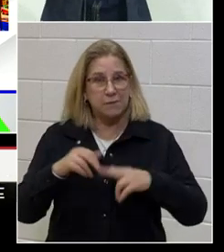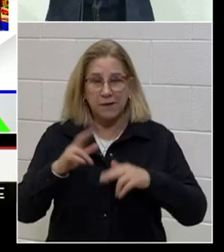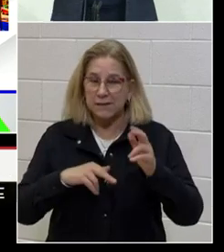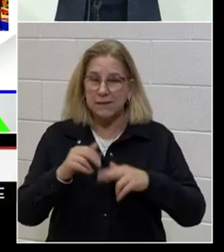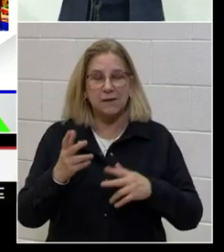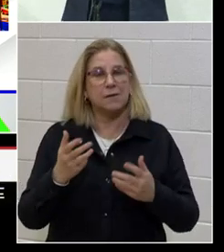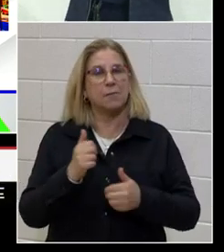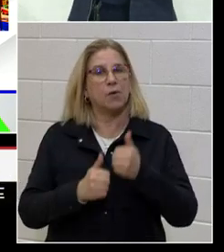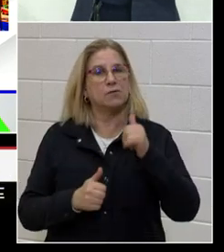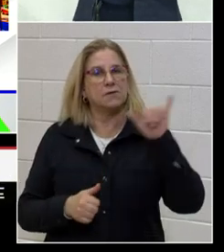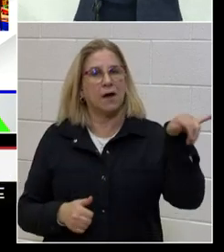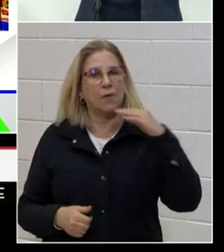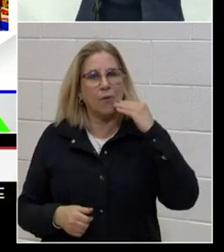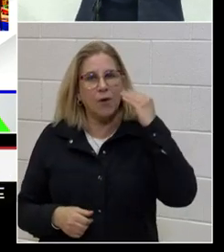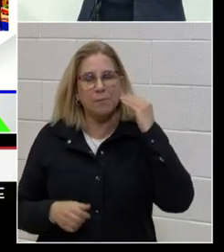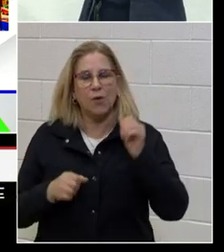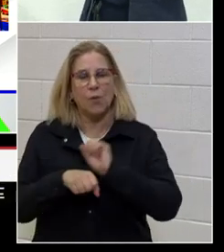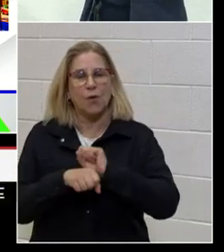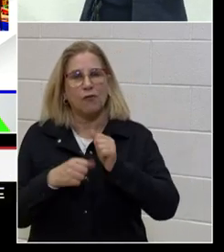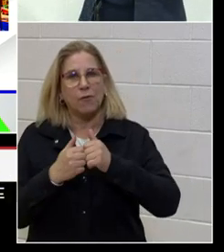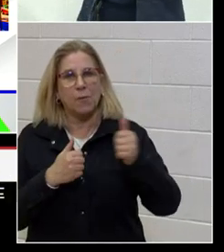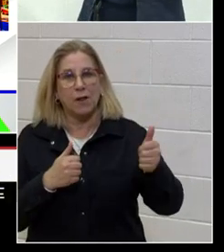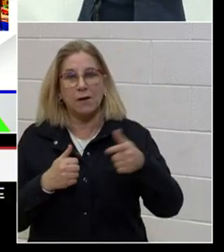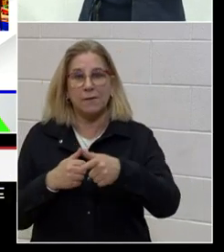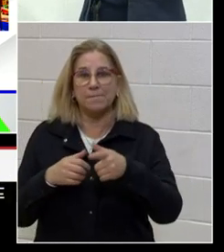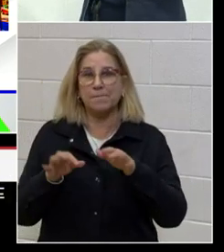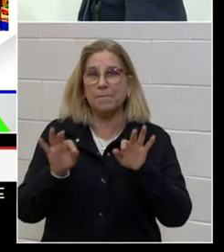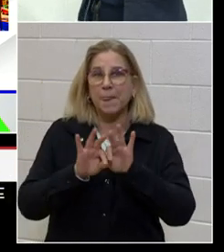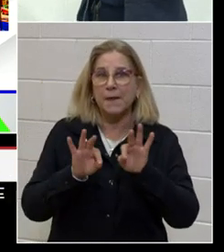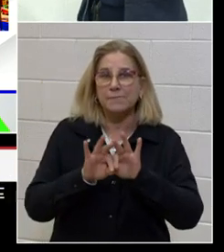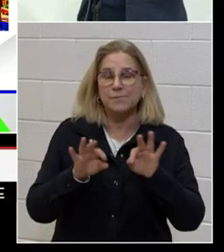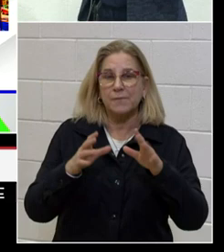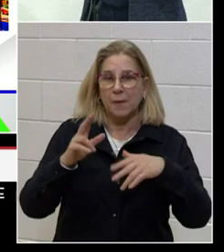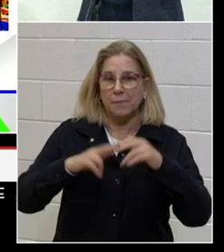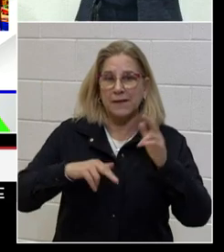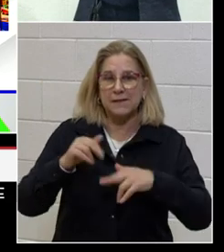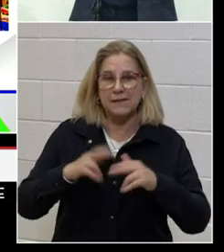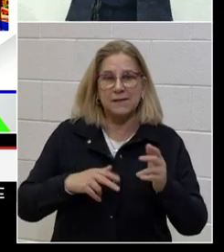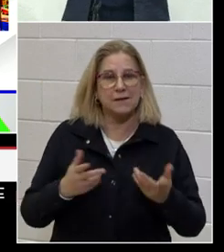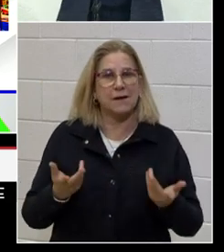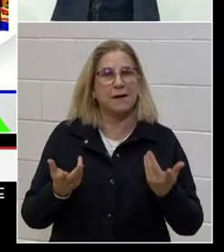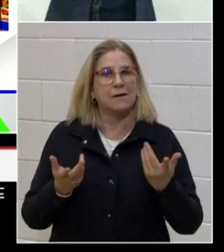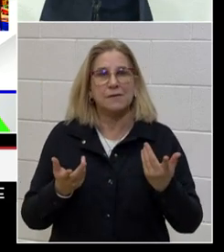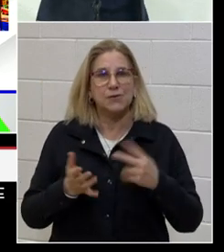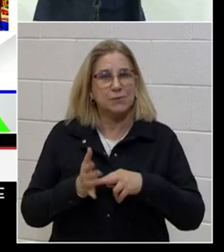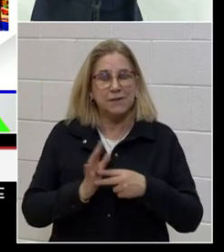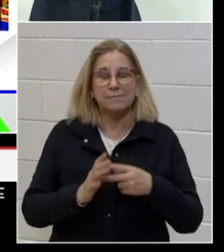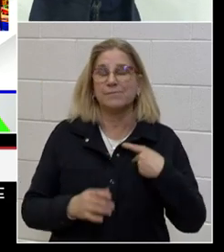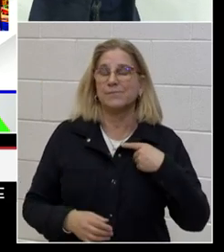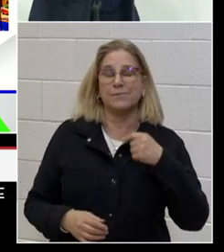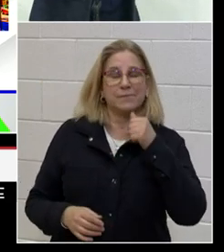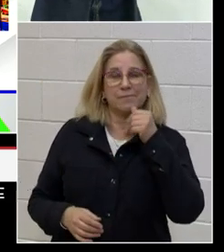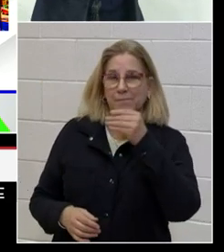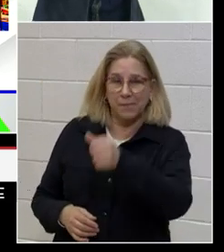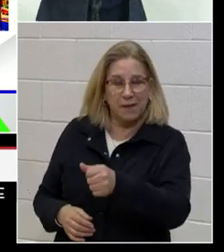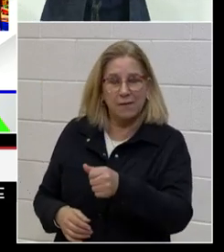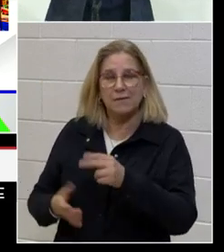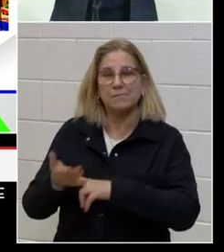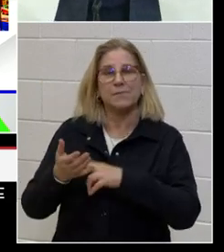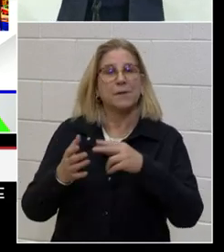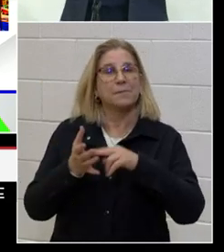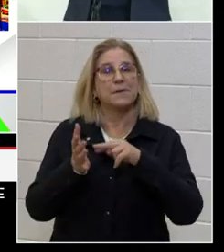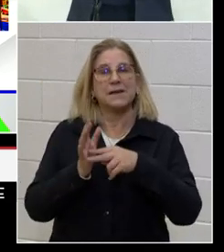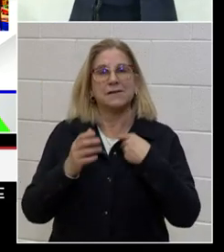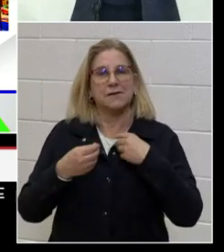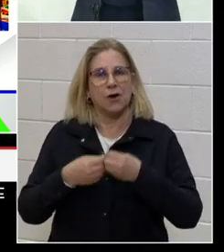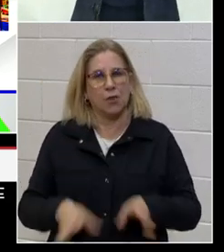buildings aren't as valuable, they don't pay as much in taxes. When they don't pay as much in taxes, we don't